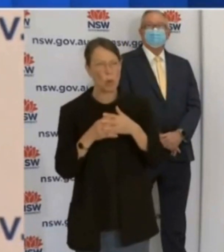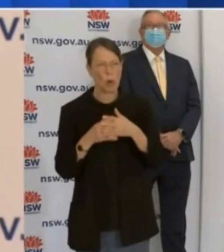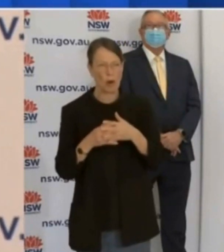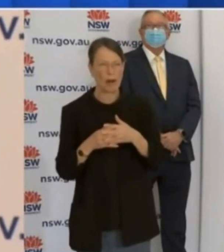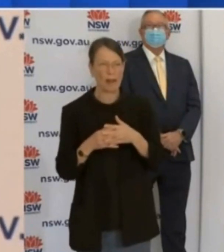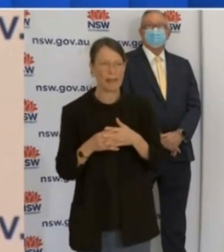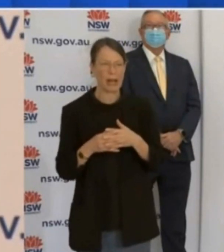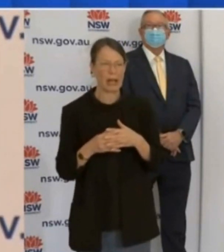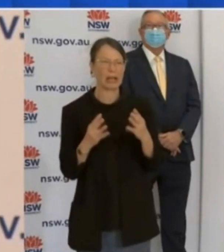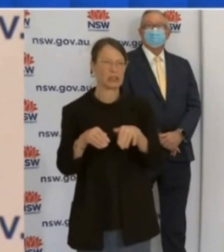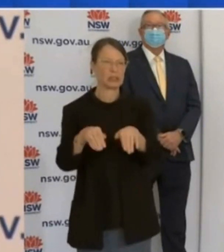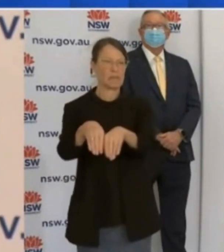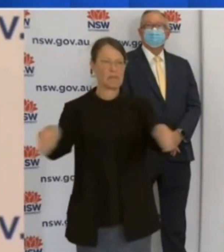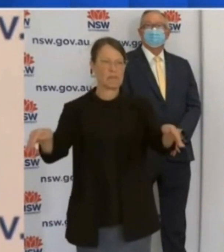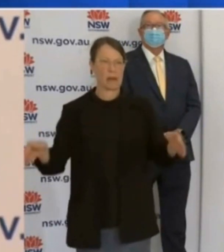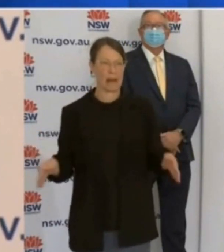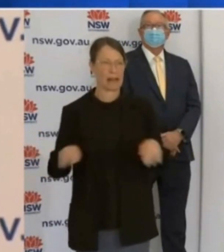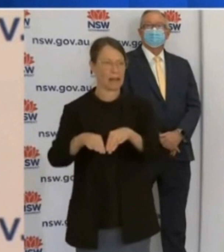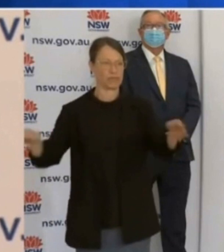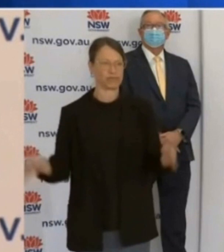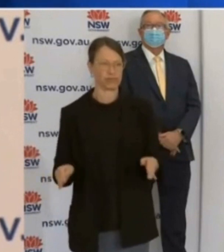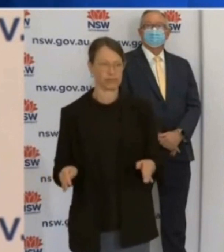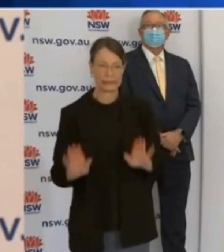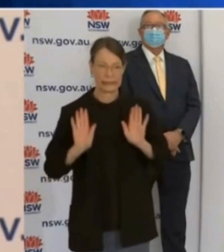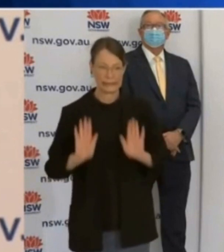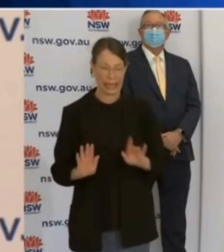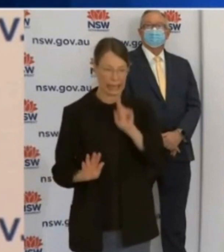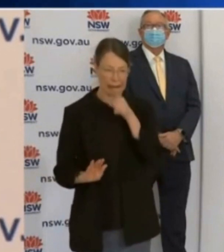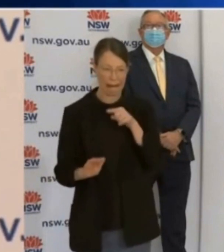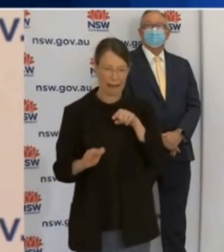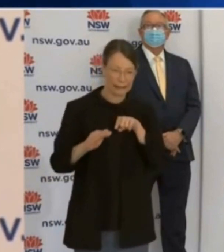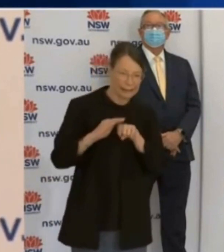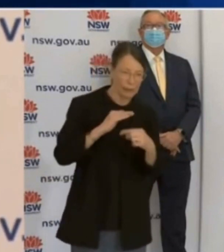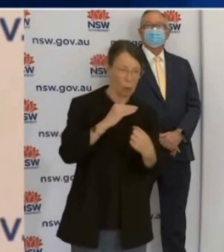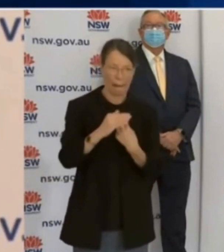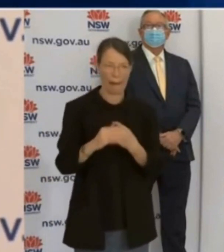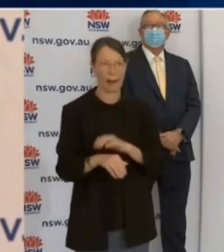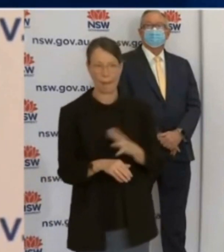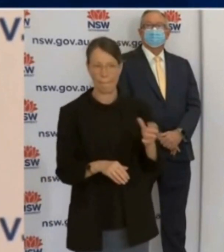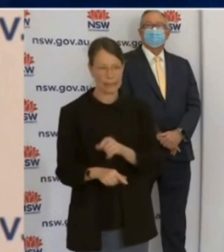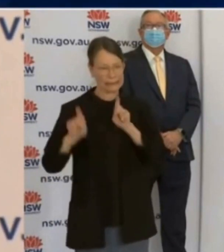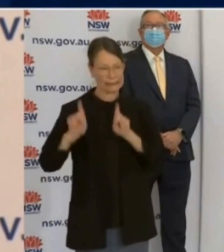further, further look at how we can stop people going into the regions.